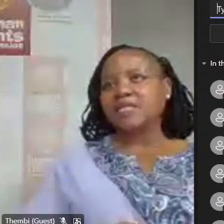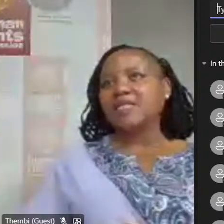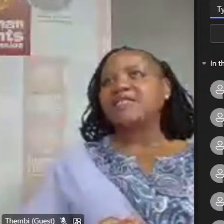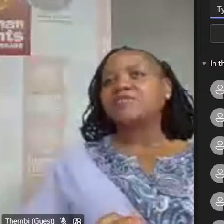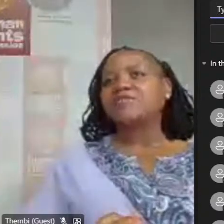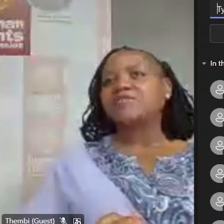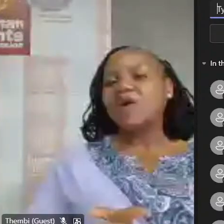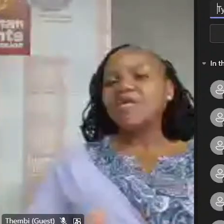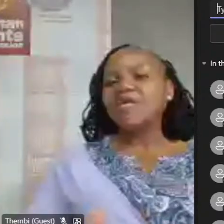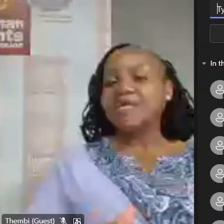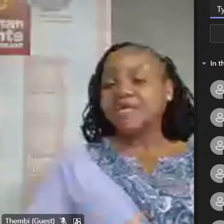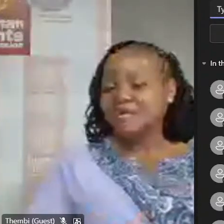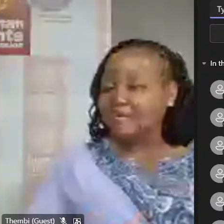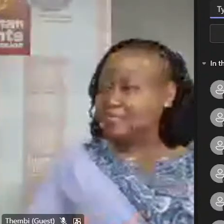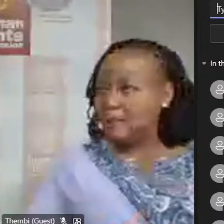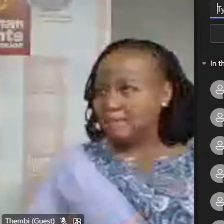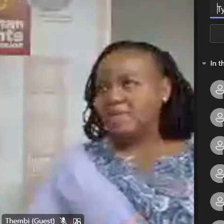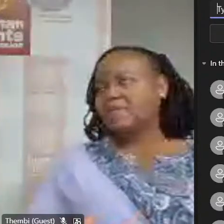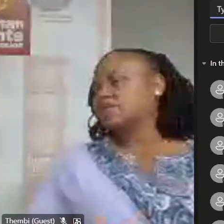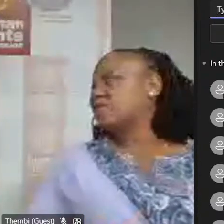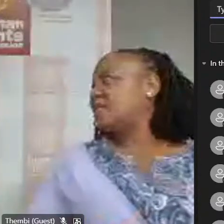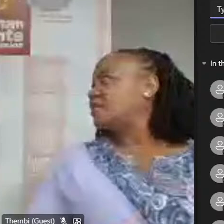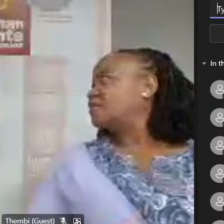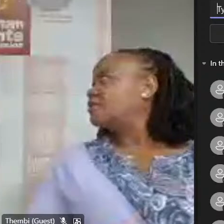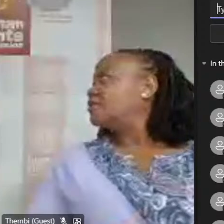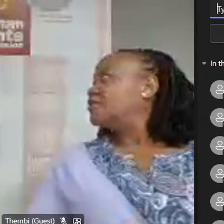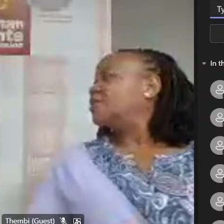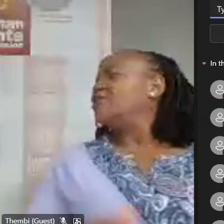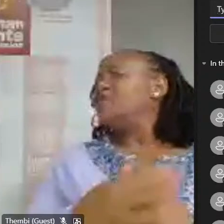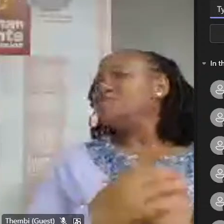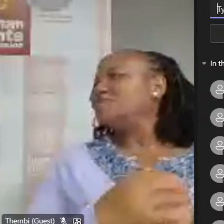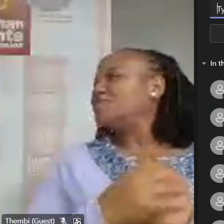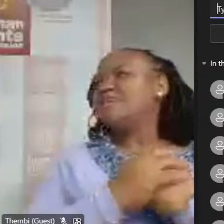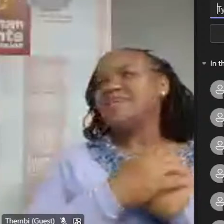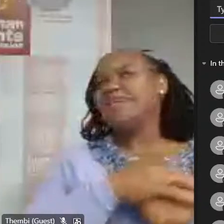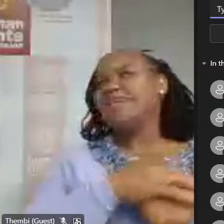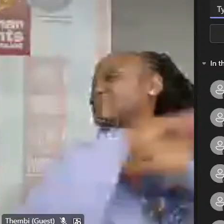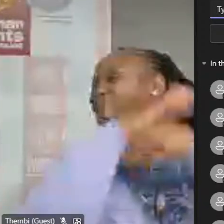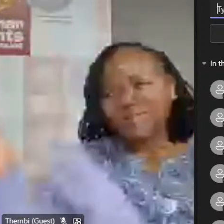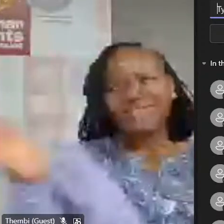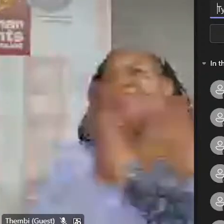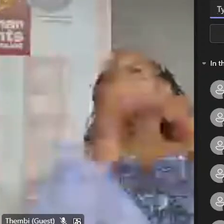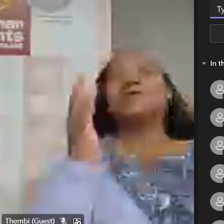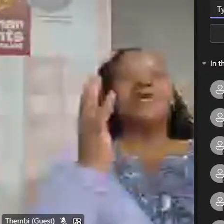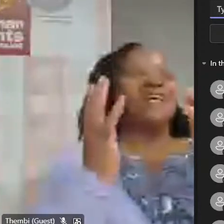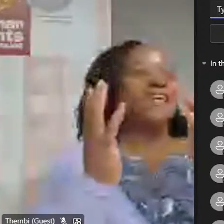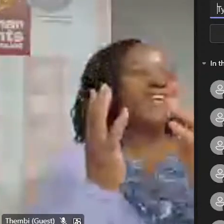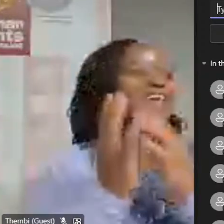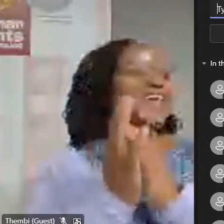that for us to eradicate barriers to learning. So I know it's a very broad,